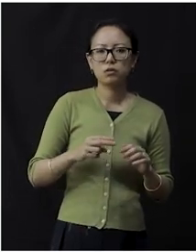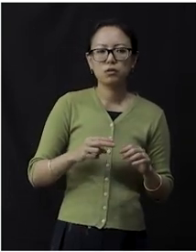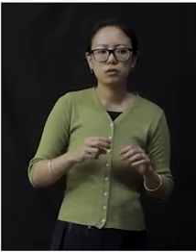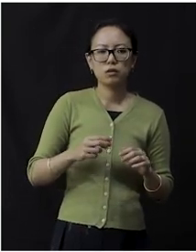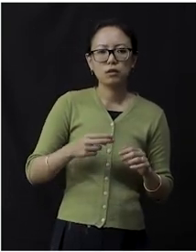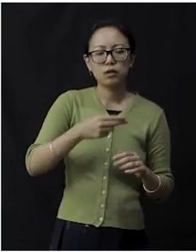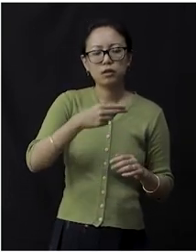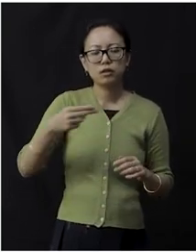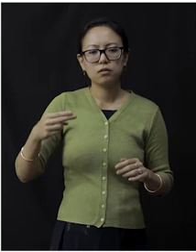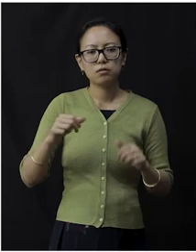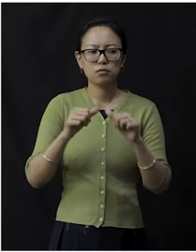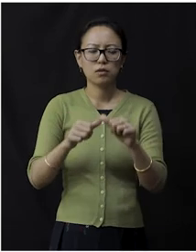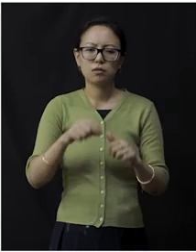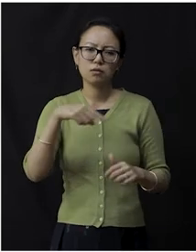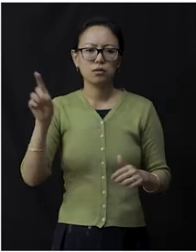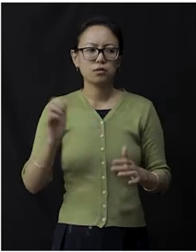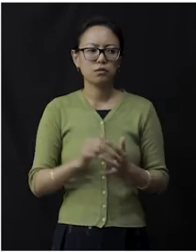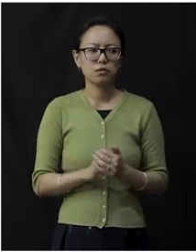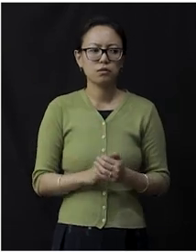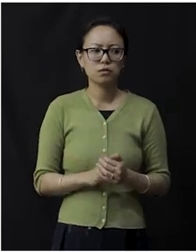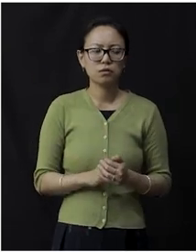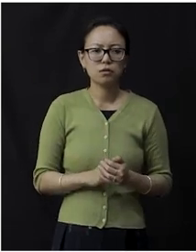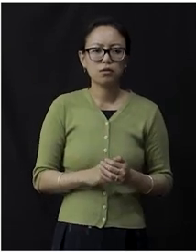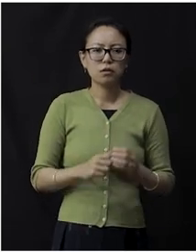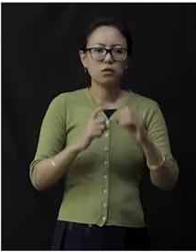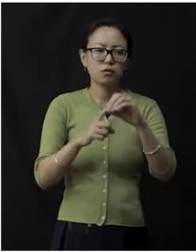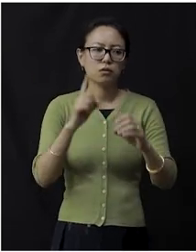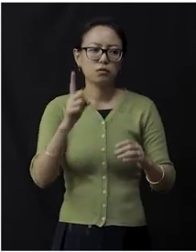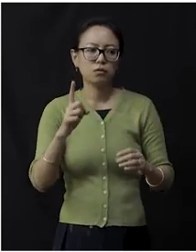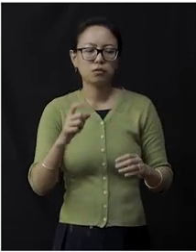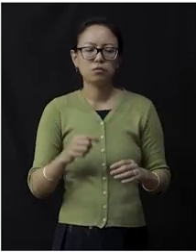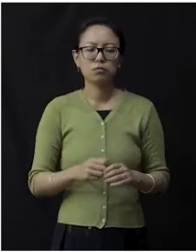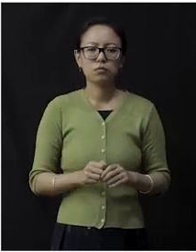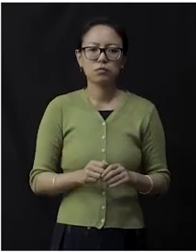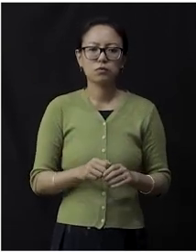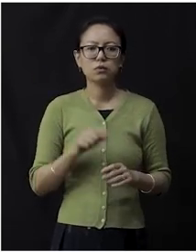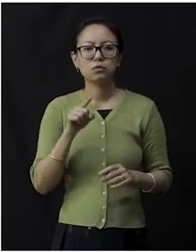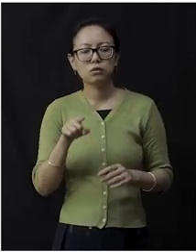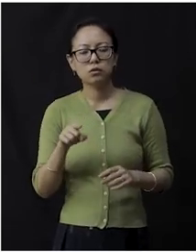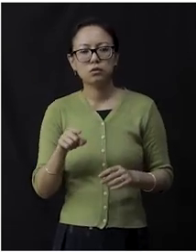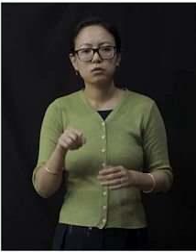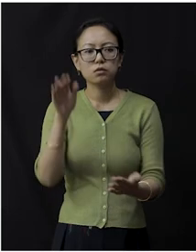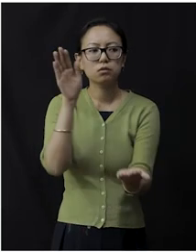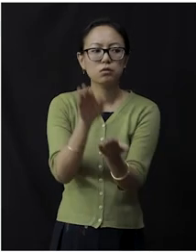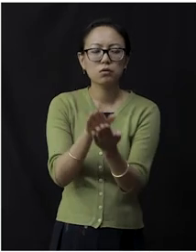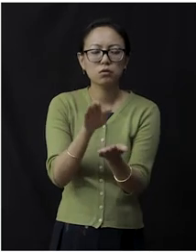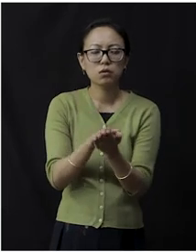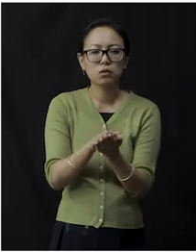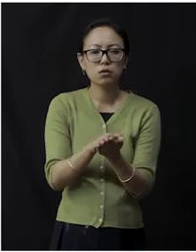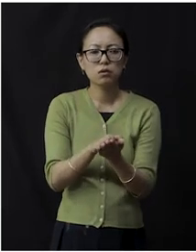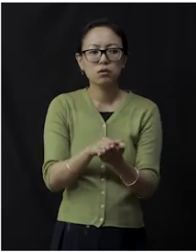eat the baby elephant. Had a bad throat and could not talk loudly. So think, why did